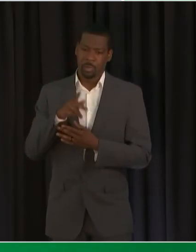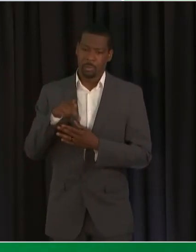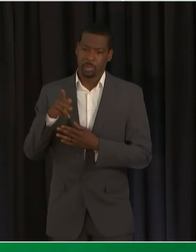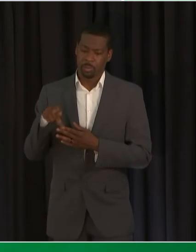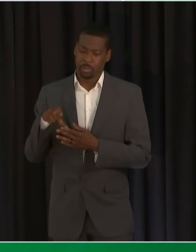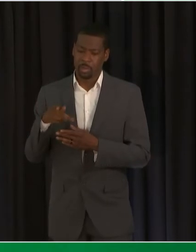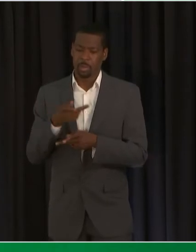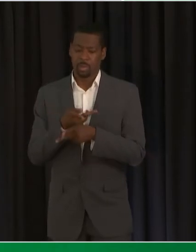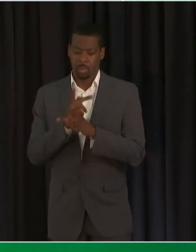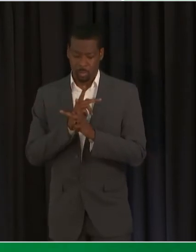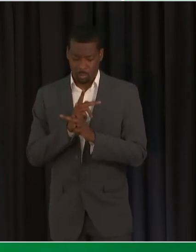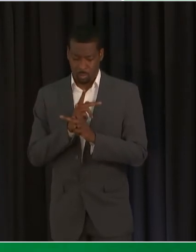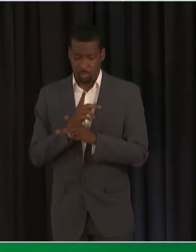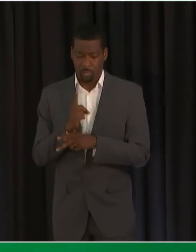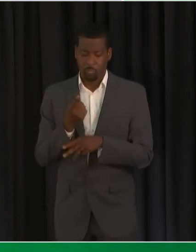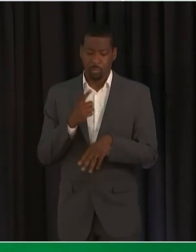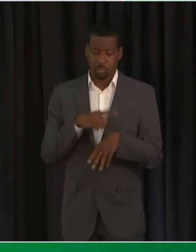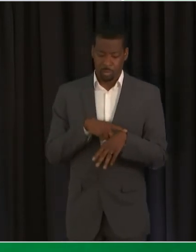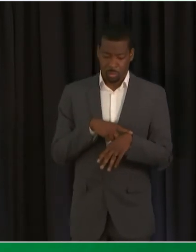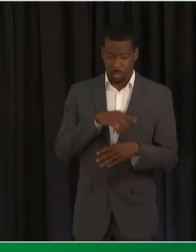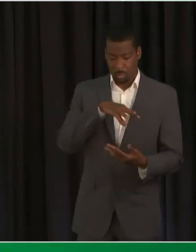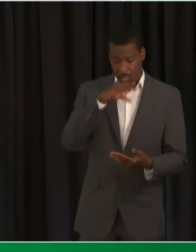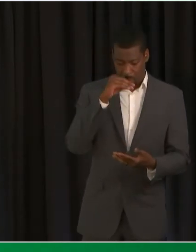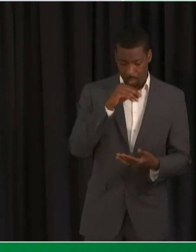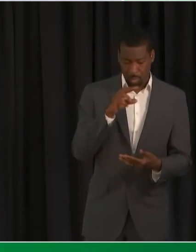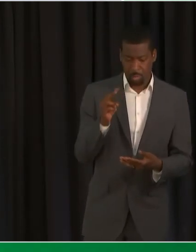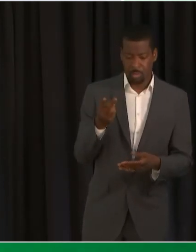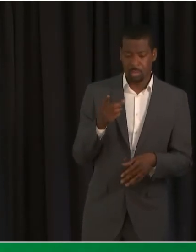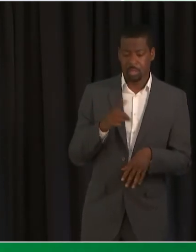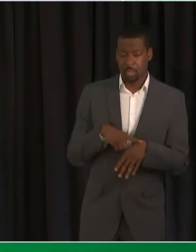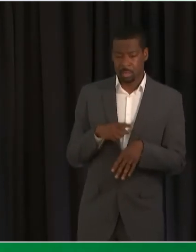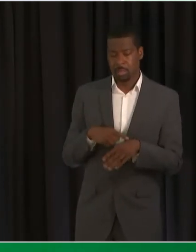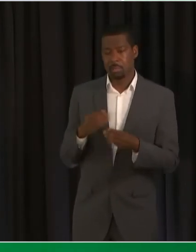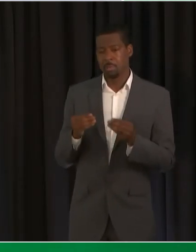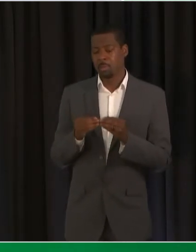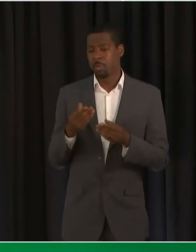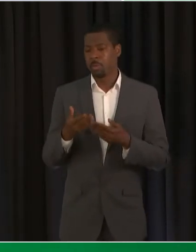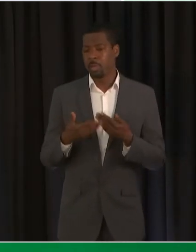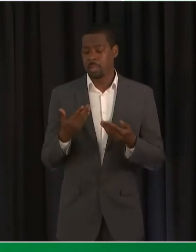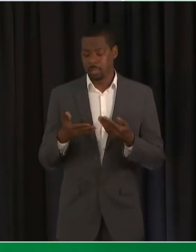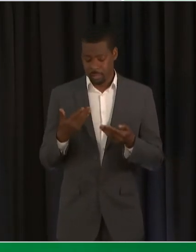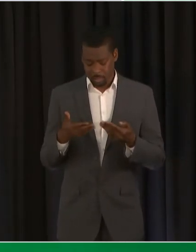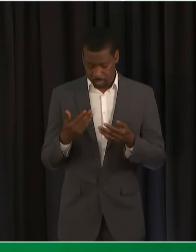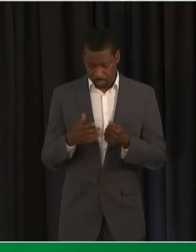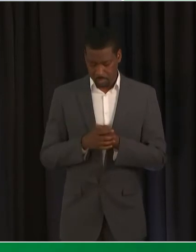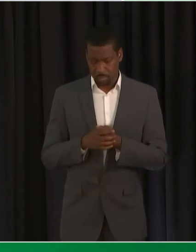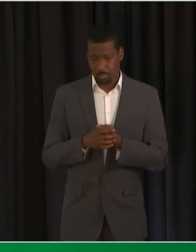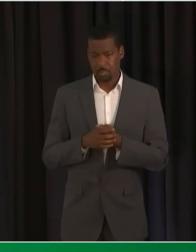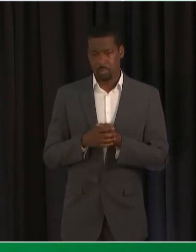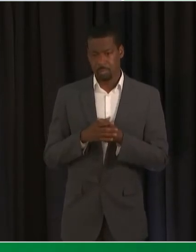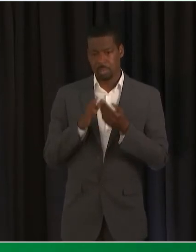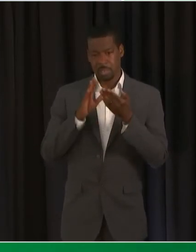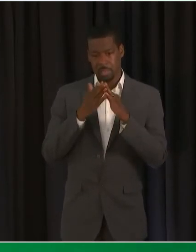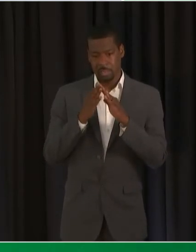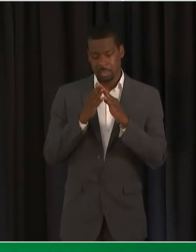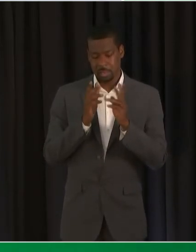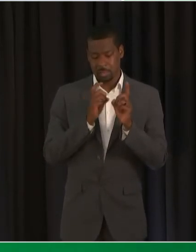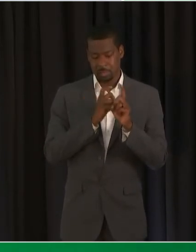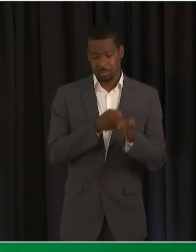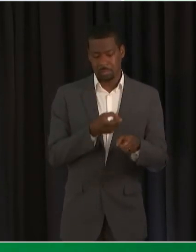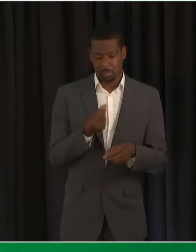loan process the first time, and then learning from that the second time became a little easier. The city grants have